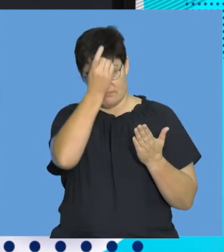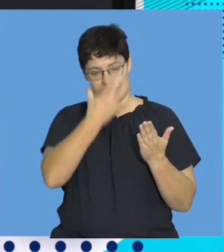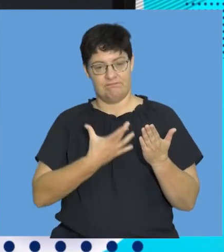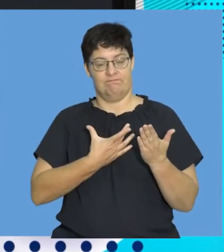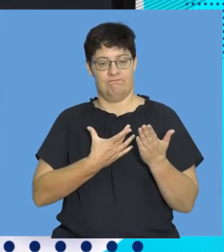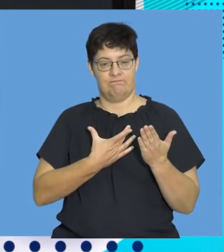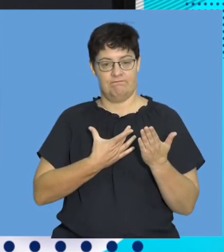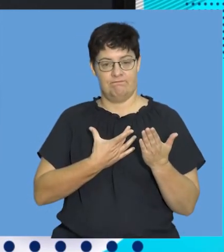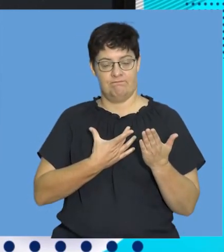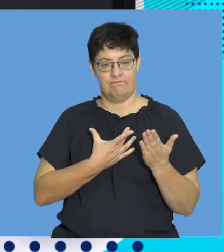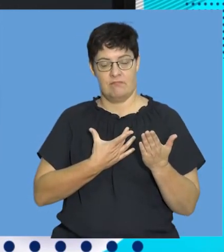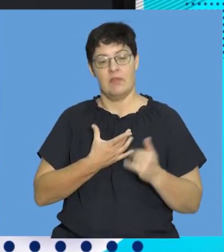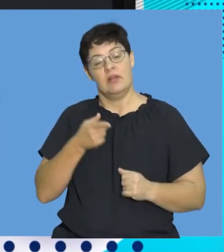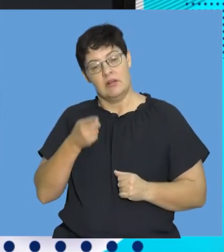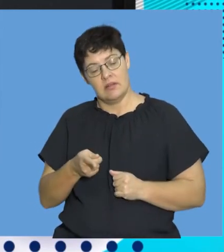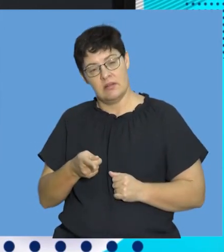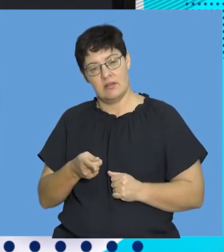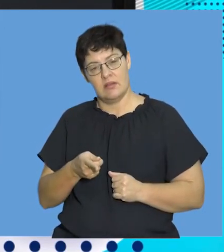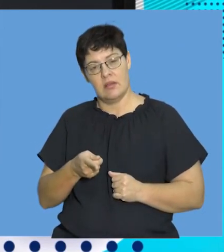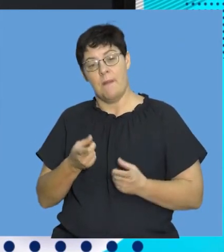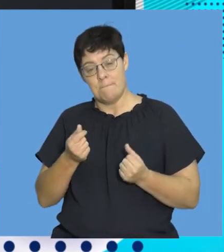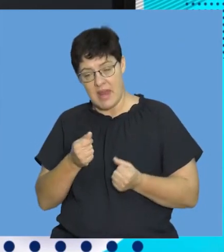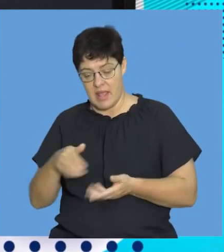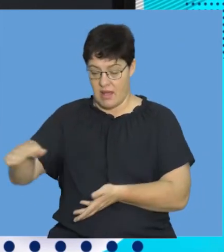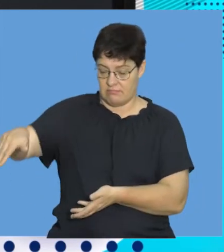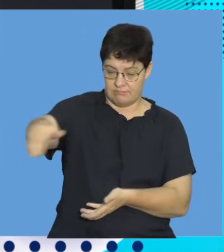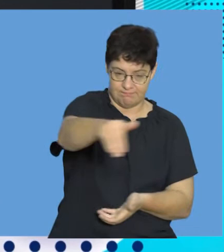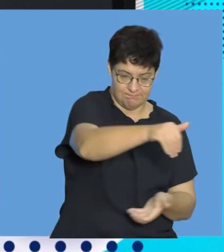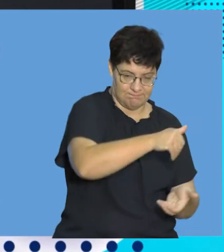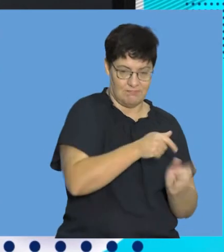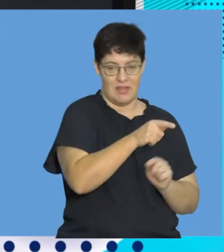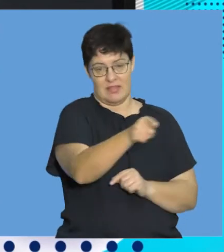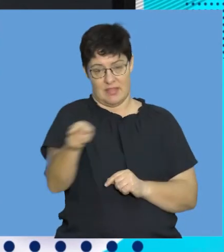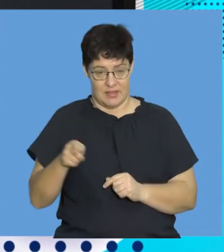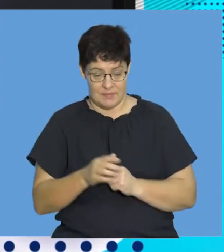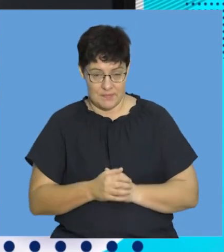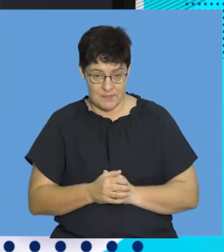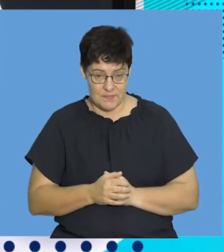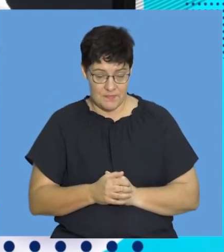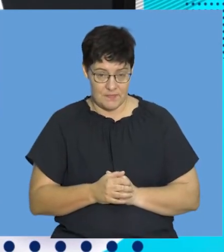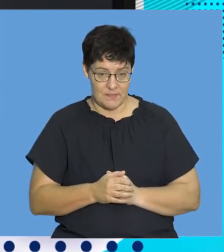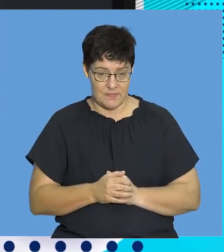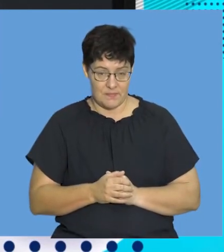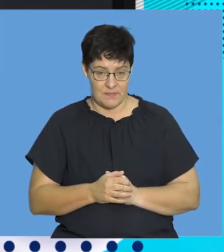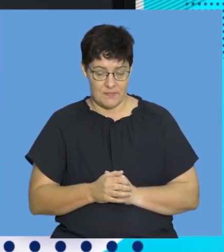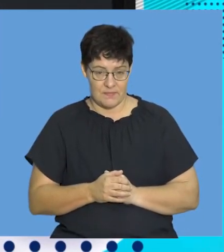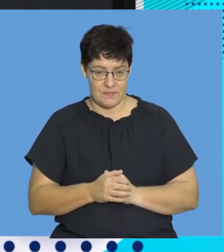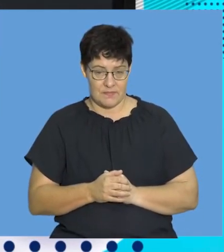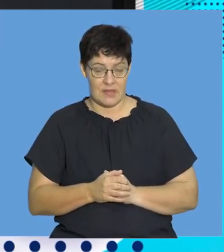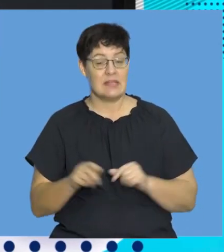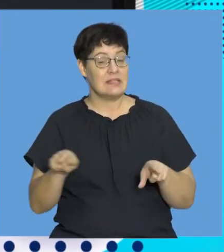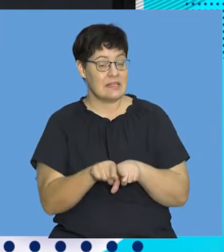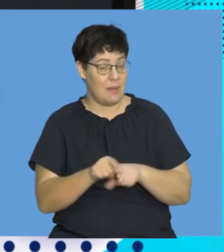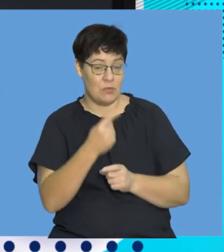indication of how you would then collect your money from your debtors, right? We also